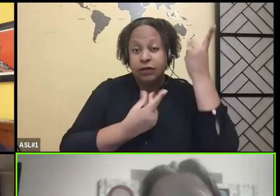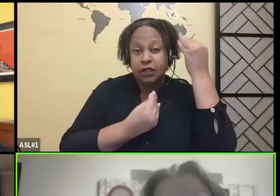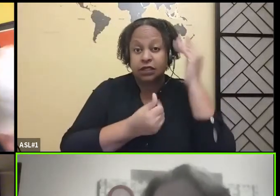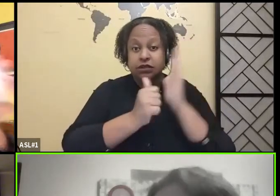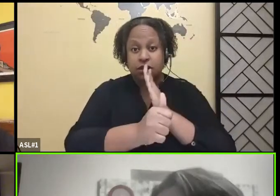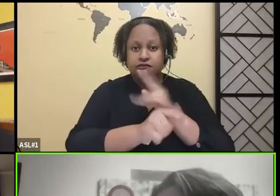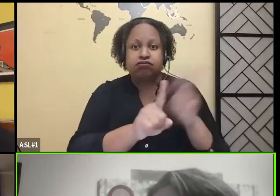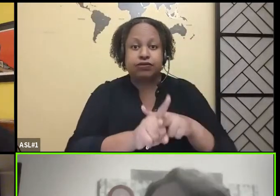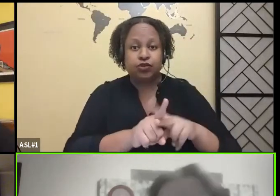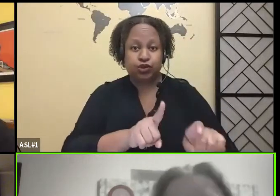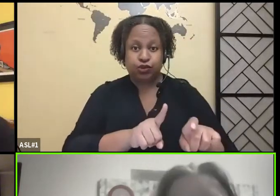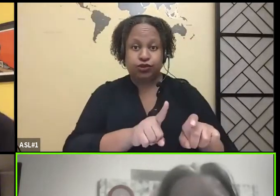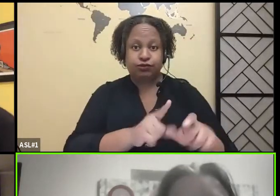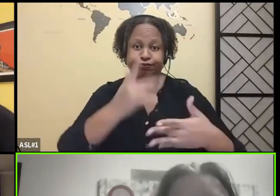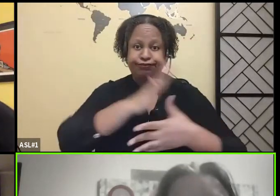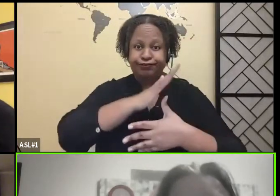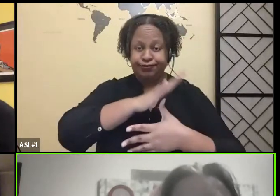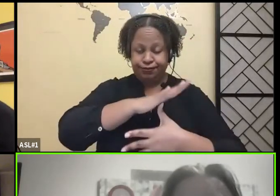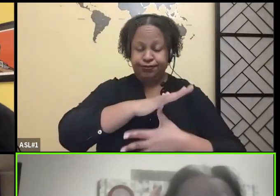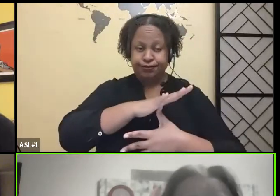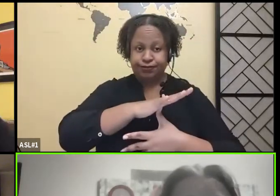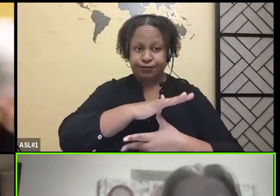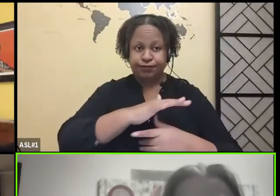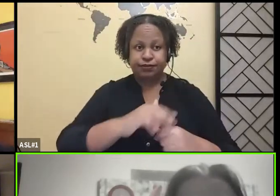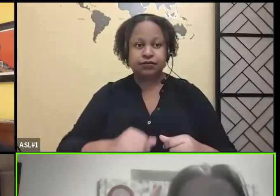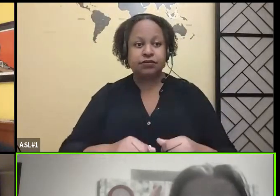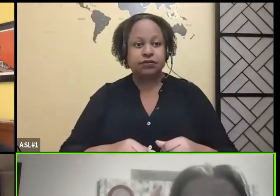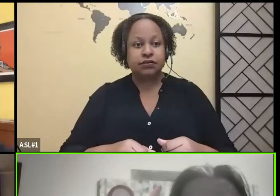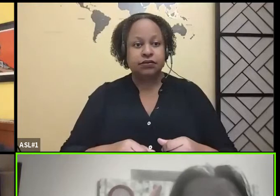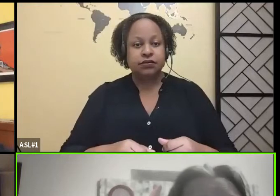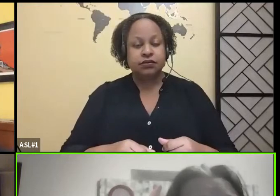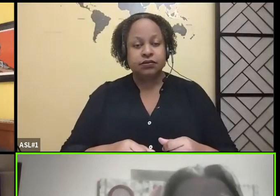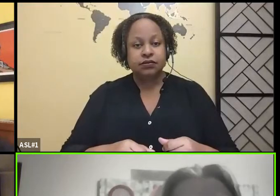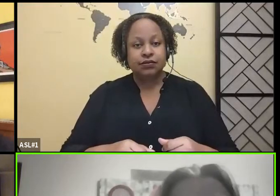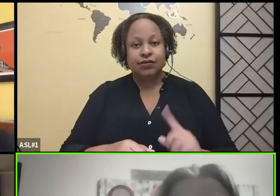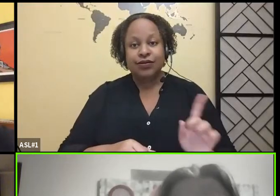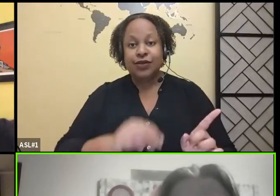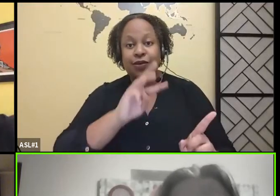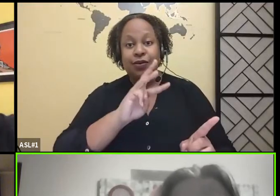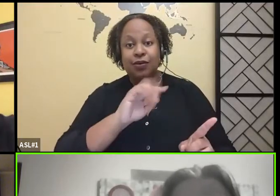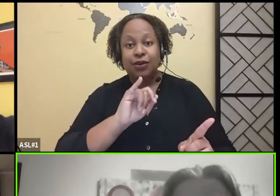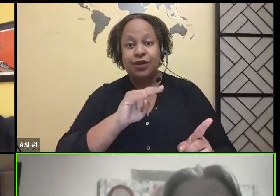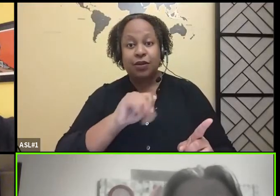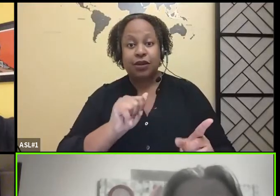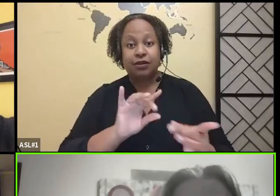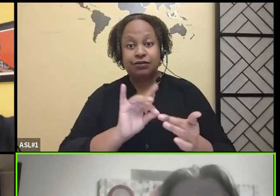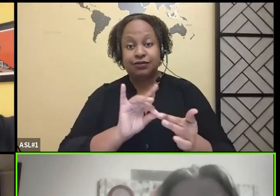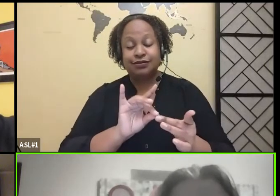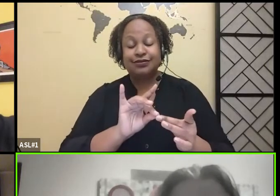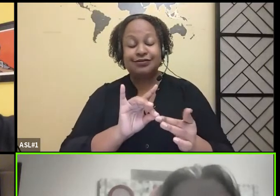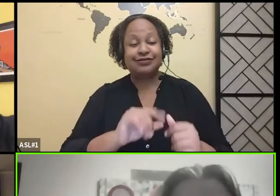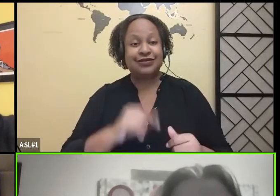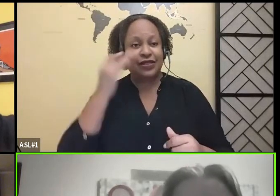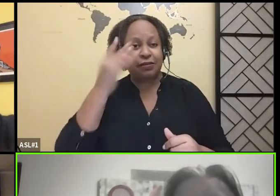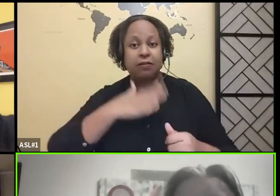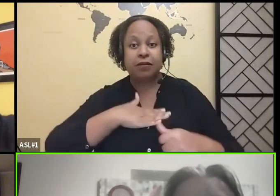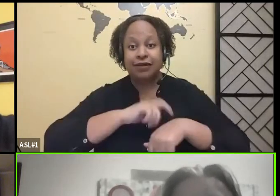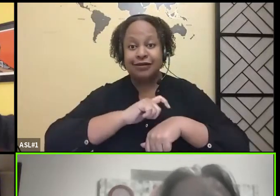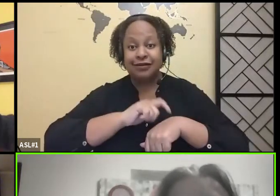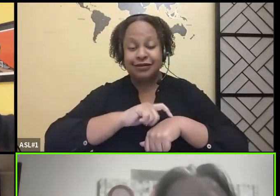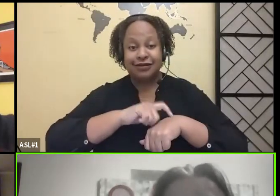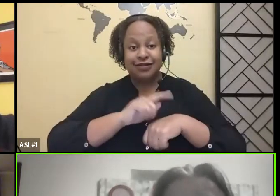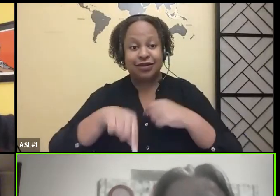You know, I feel like these, I mean, I'm just to start from the times and where I'm at. I mean, you know, when I